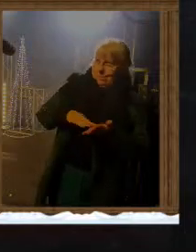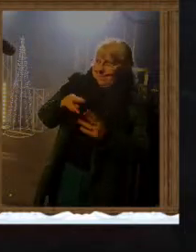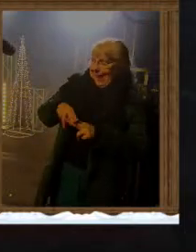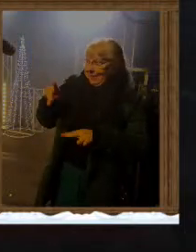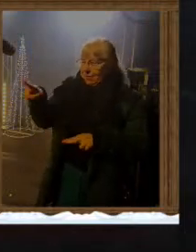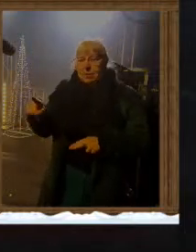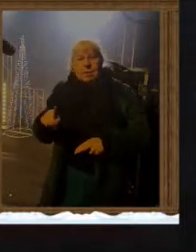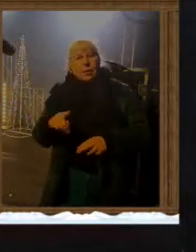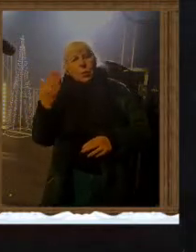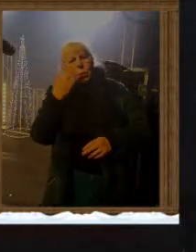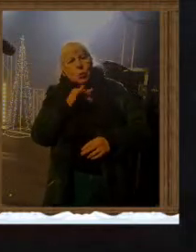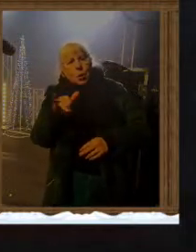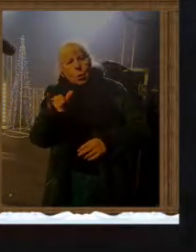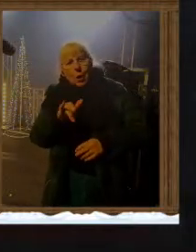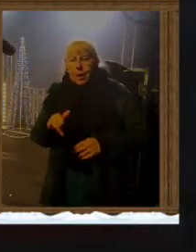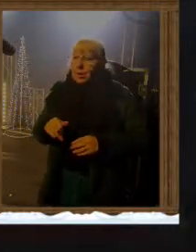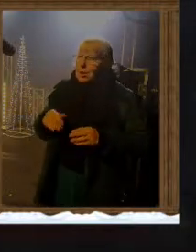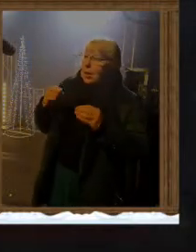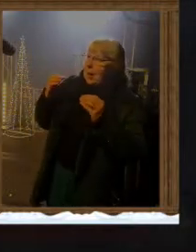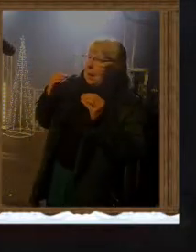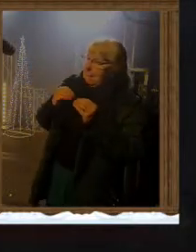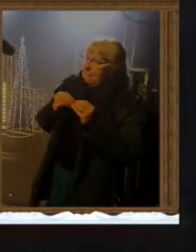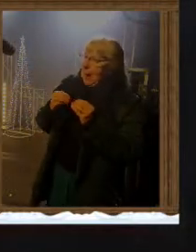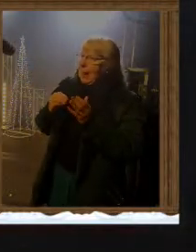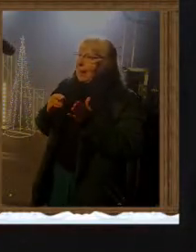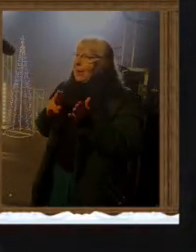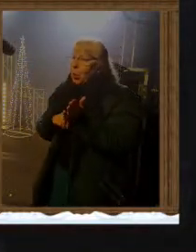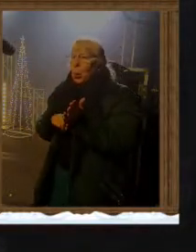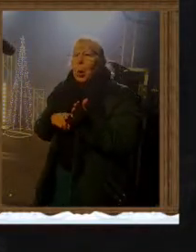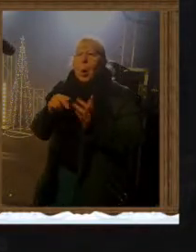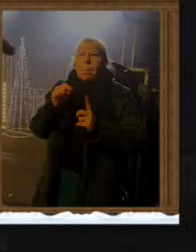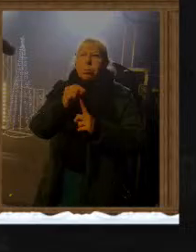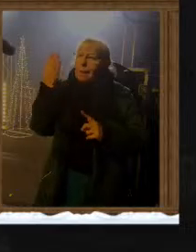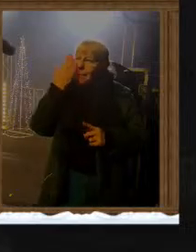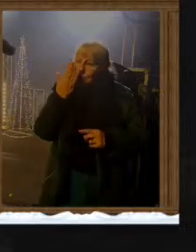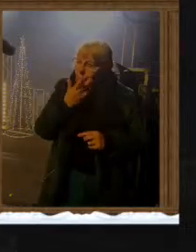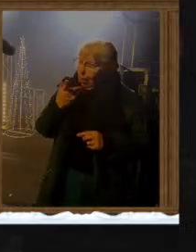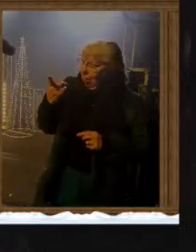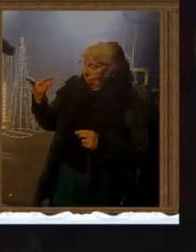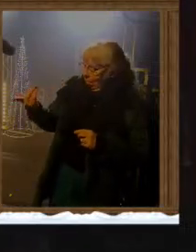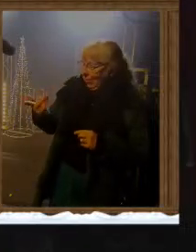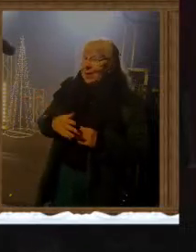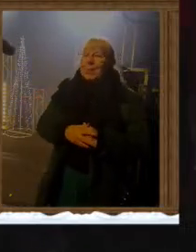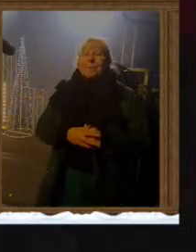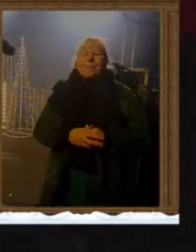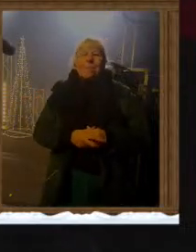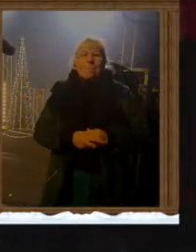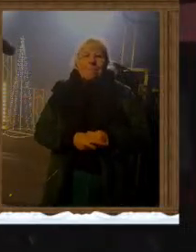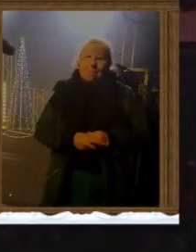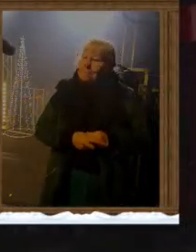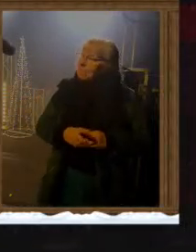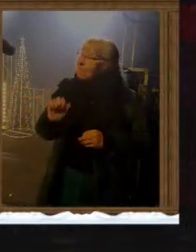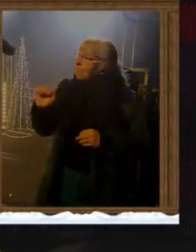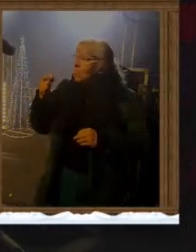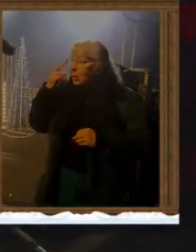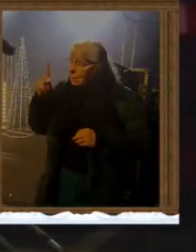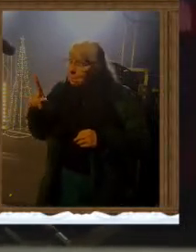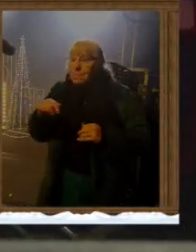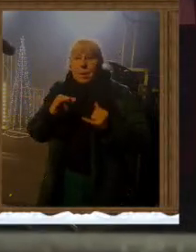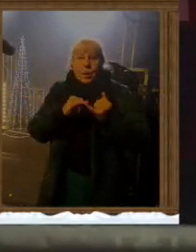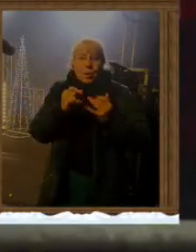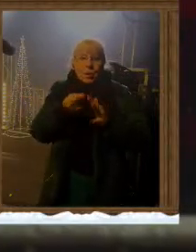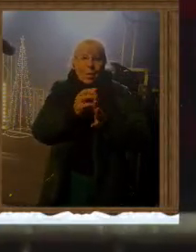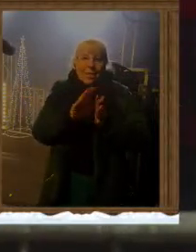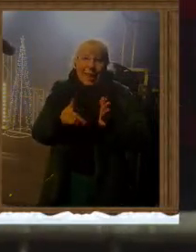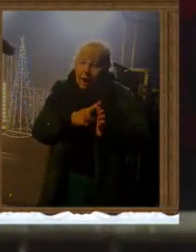What school do you go to? Ballyneer Private School. There's a present for Ballyneer. Enjoy that. Over here, what's your name? Sophia.